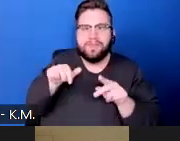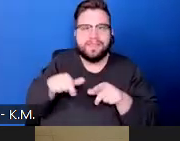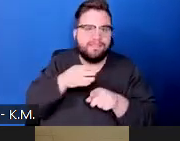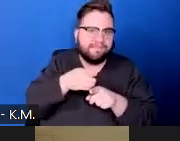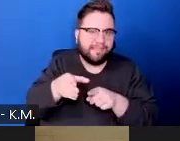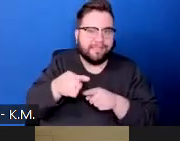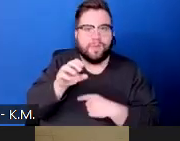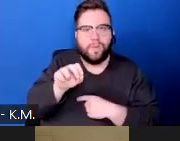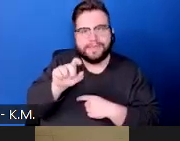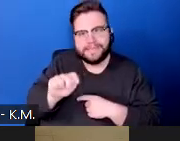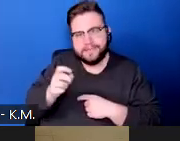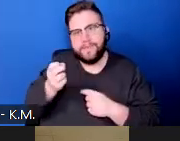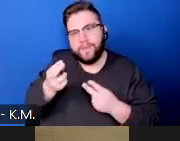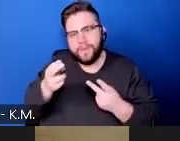types.